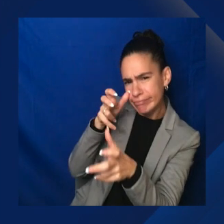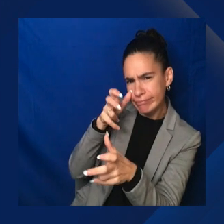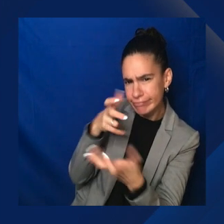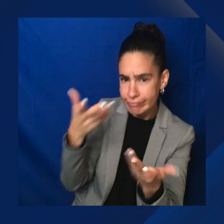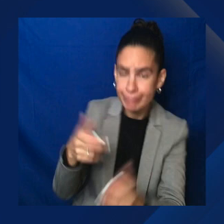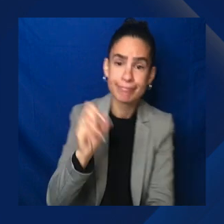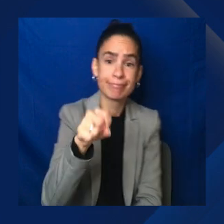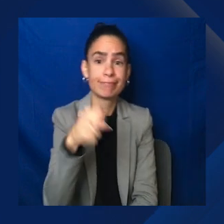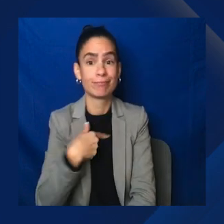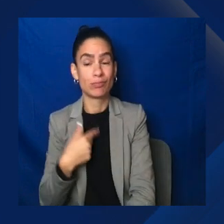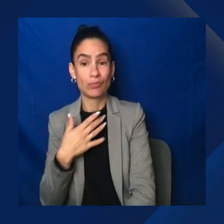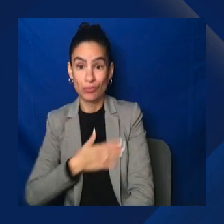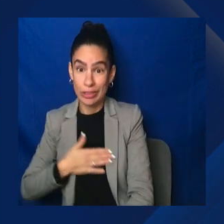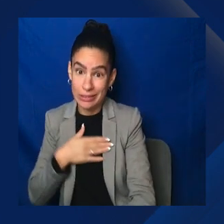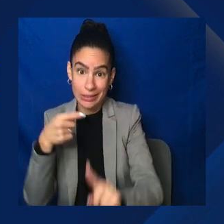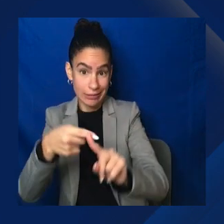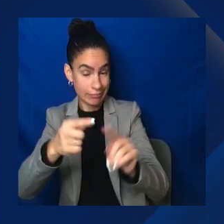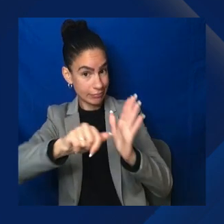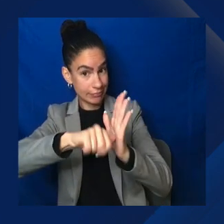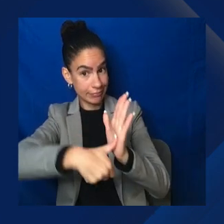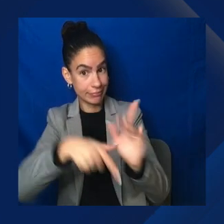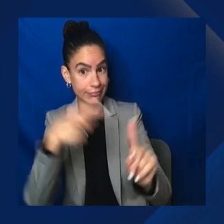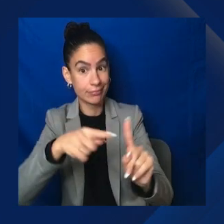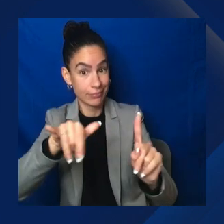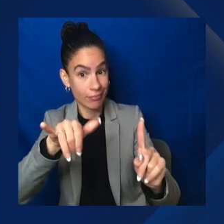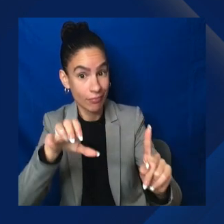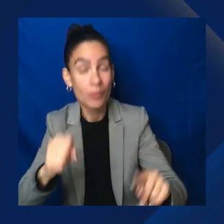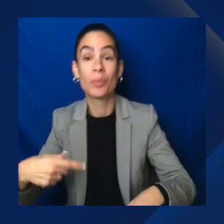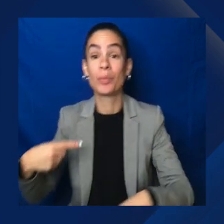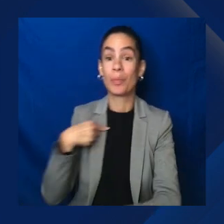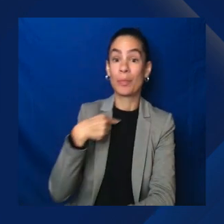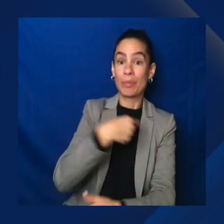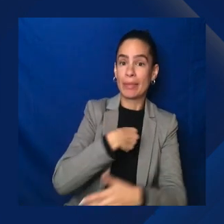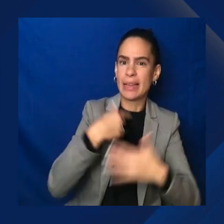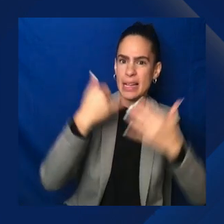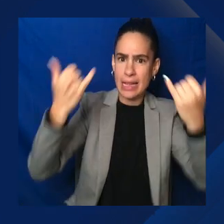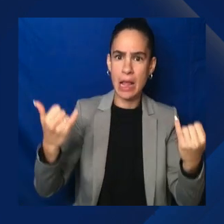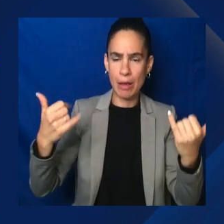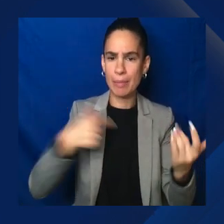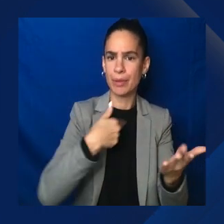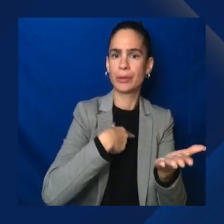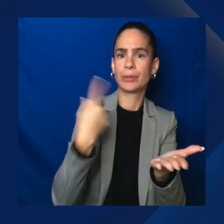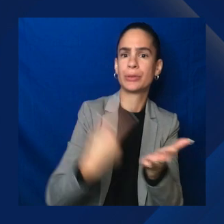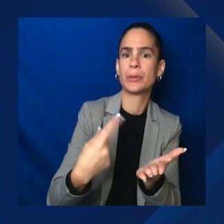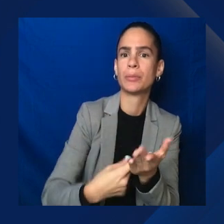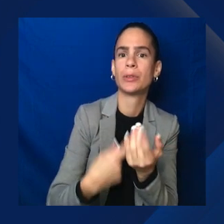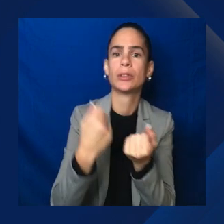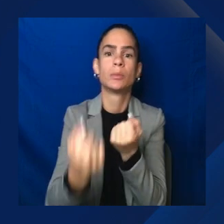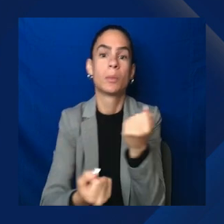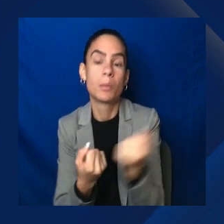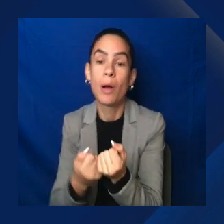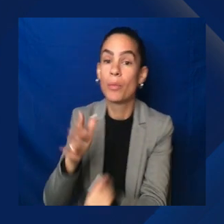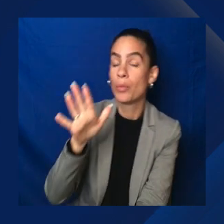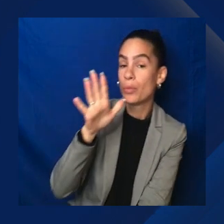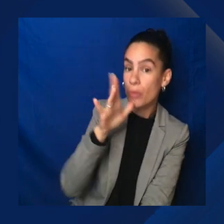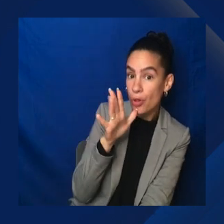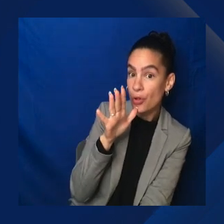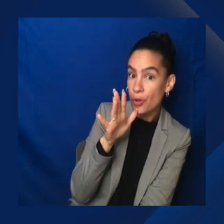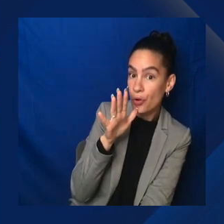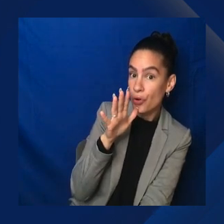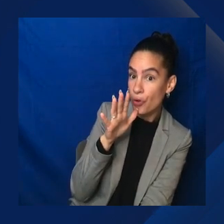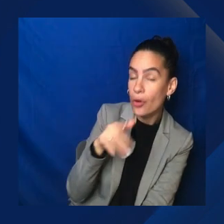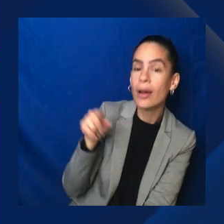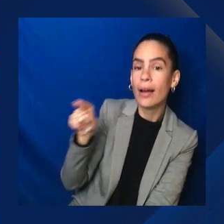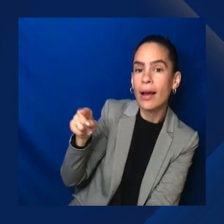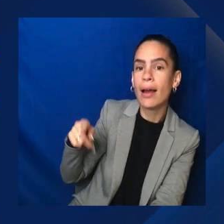we are talking about supporting mothers to mother. Yeah. And